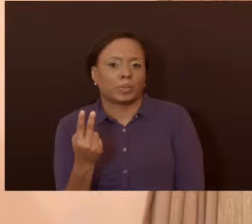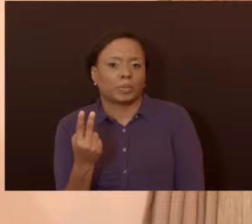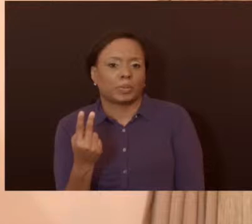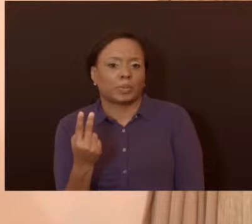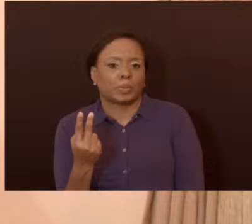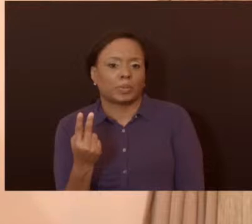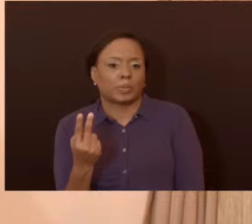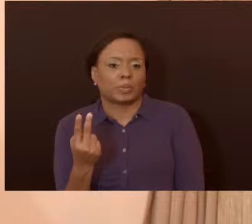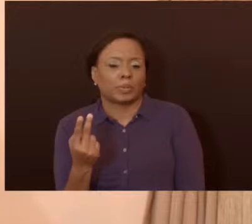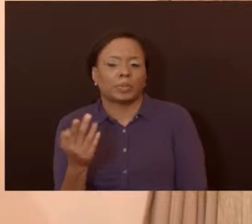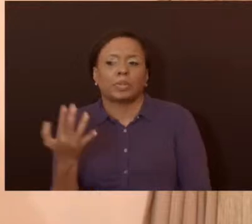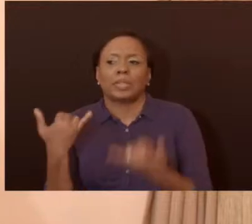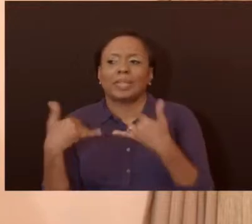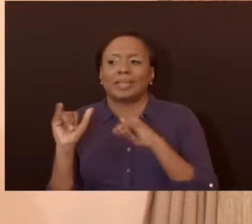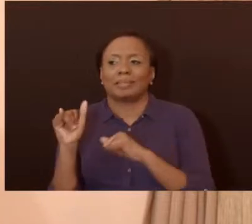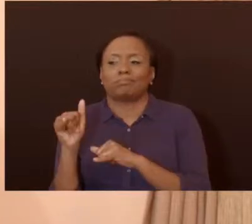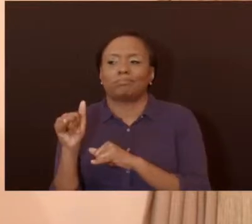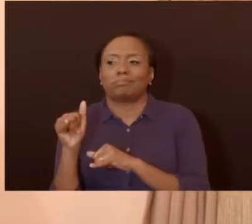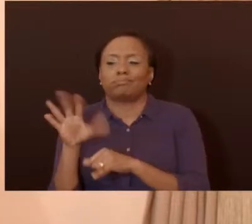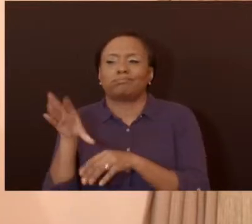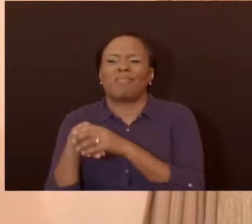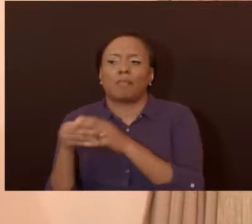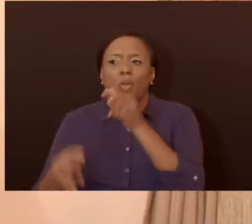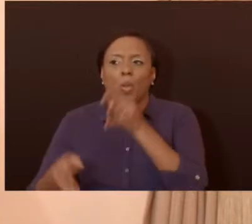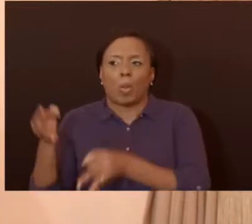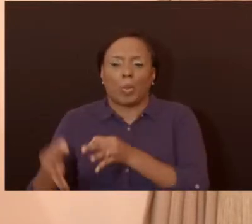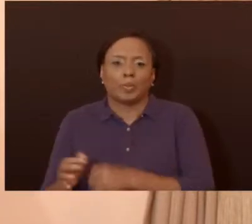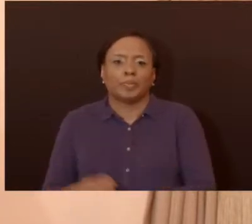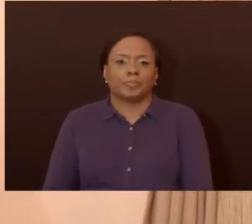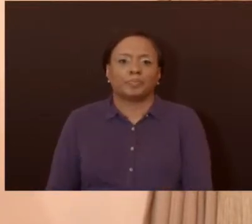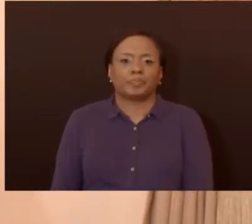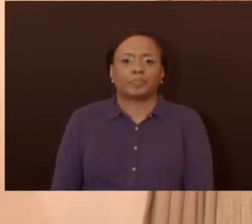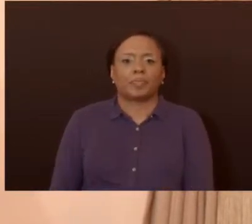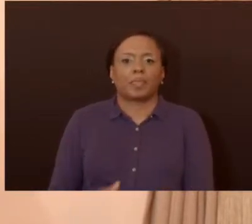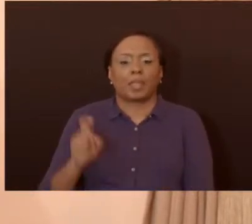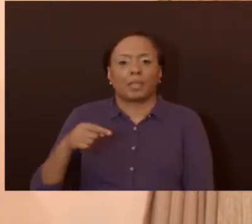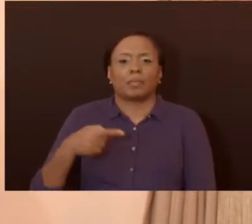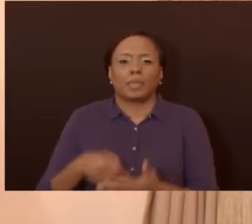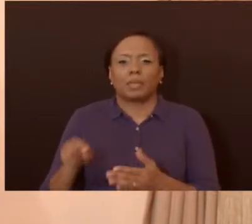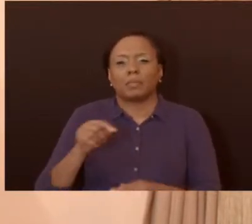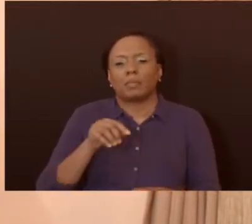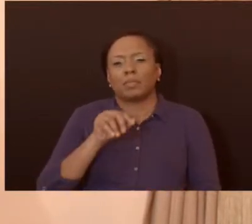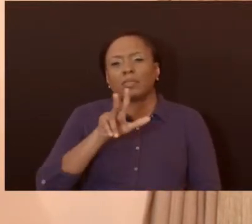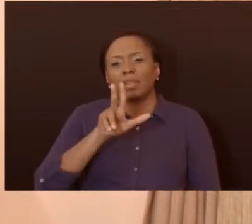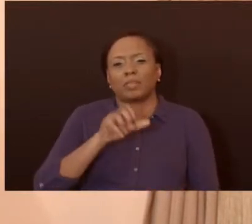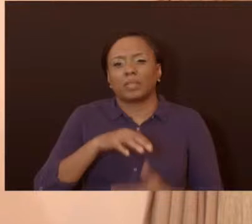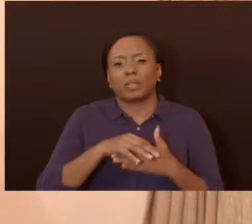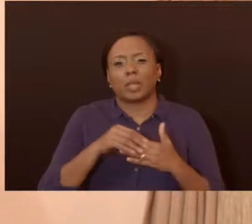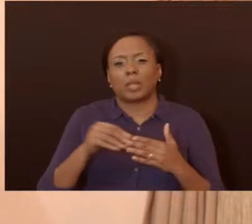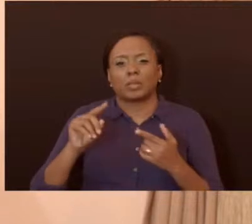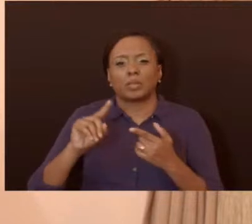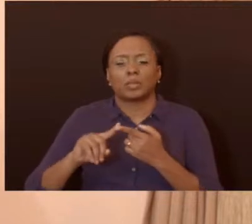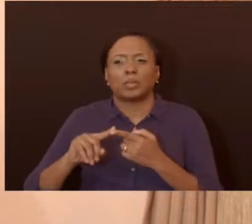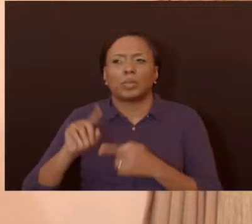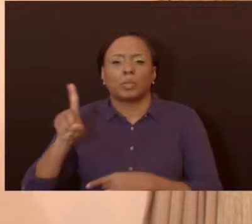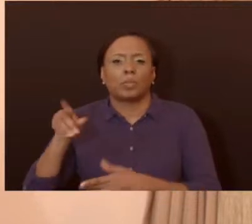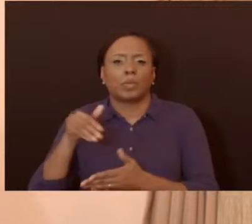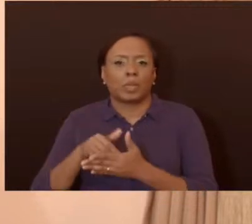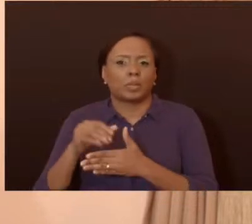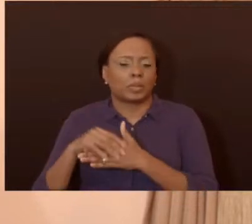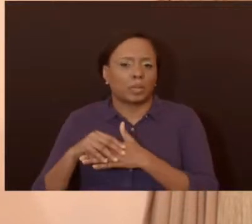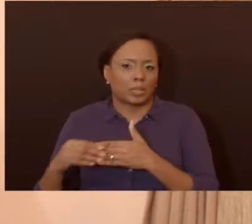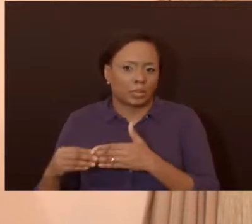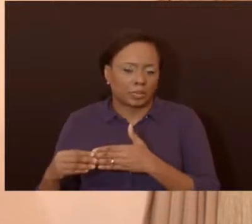before the law court. And those persons, the fines range from $300 to